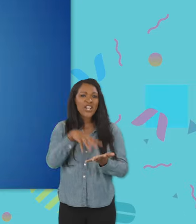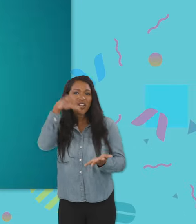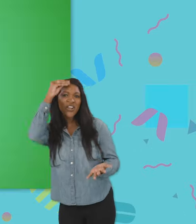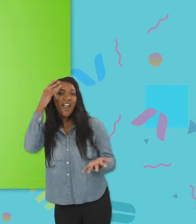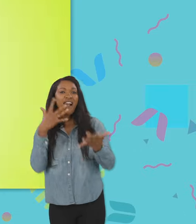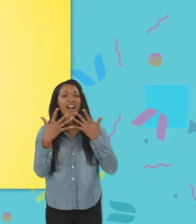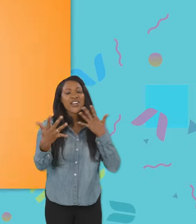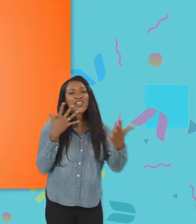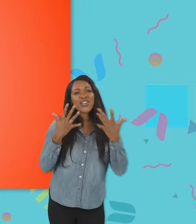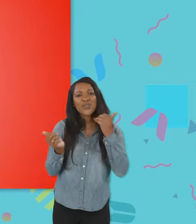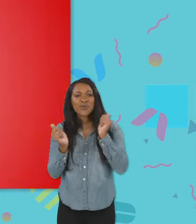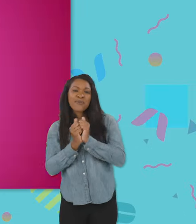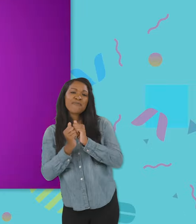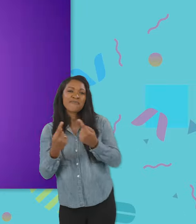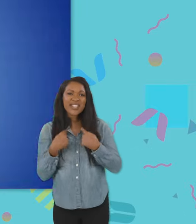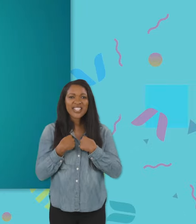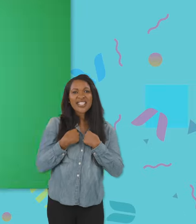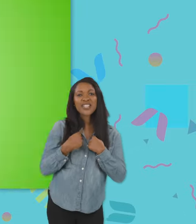Come learn some colors with me.